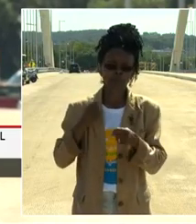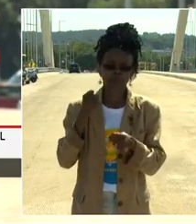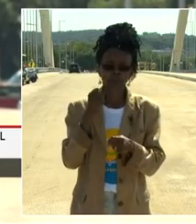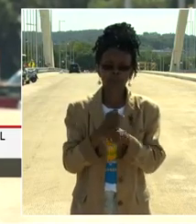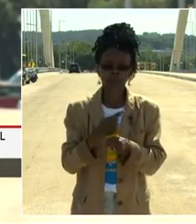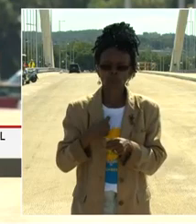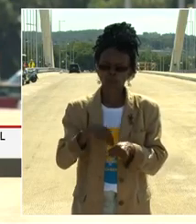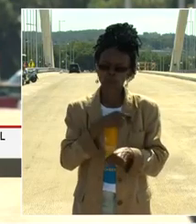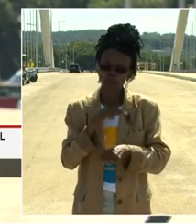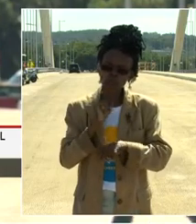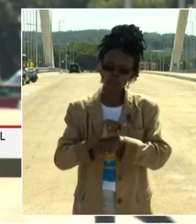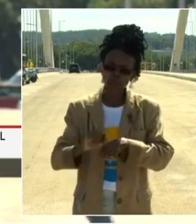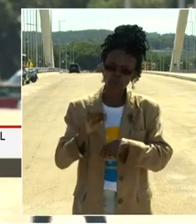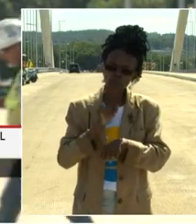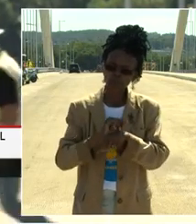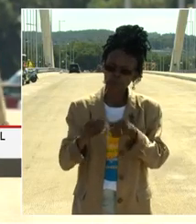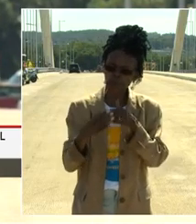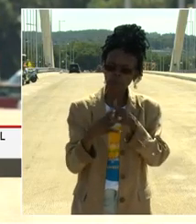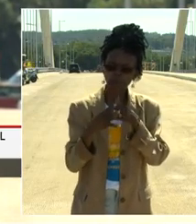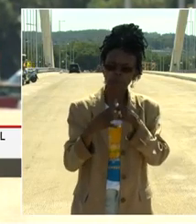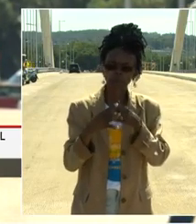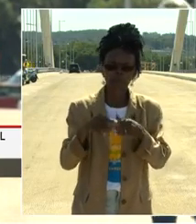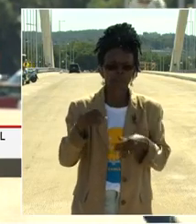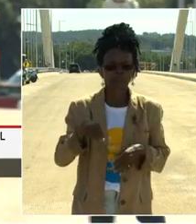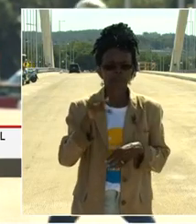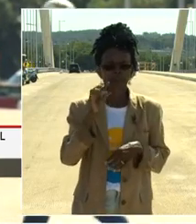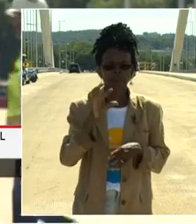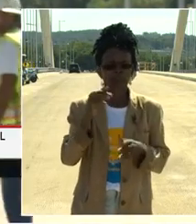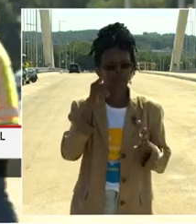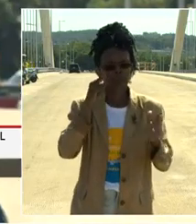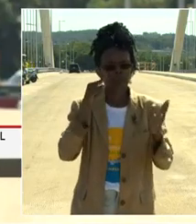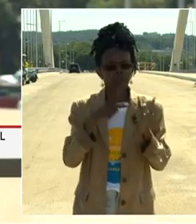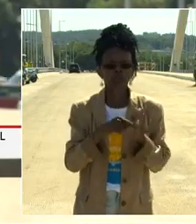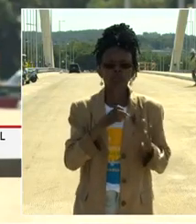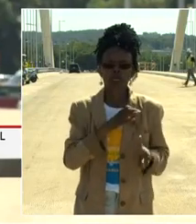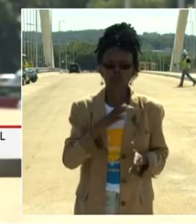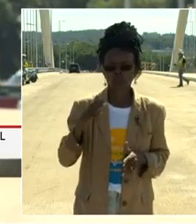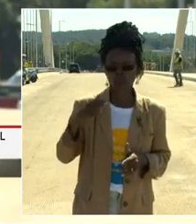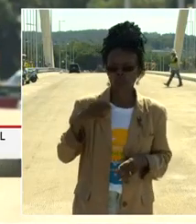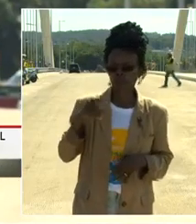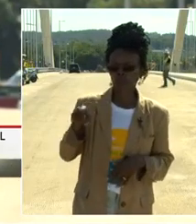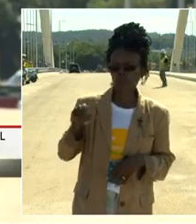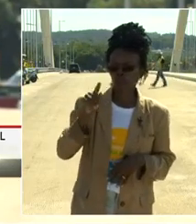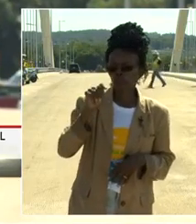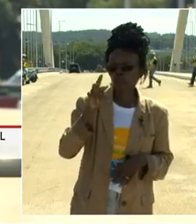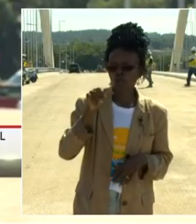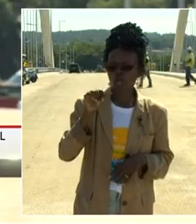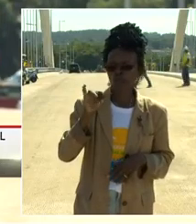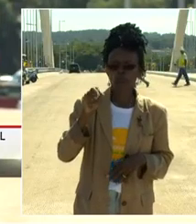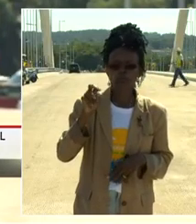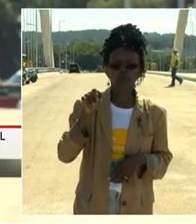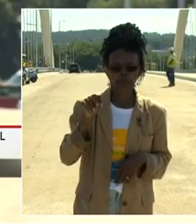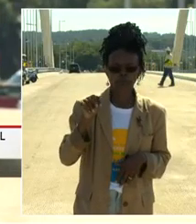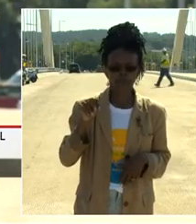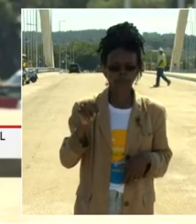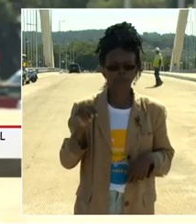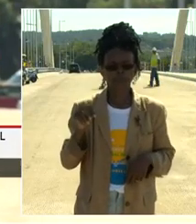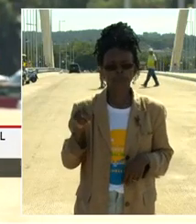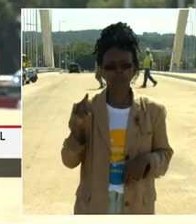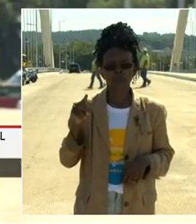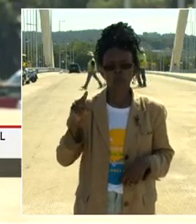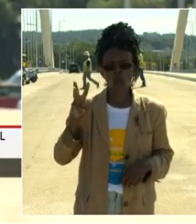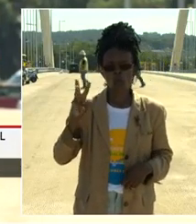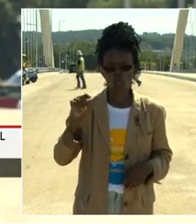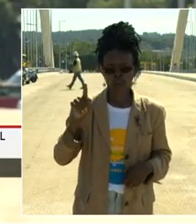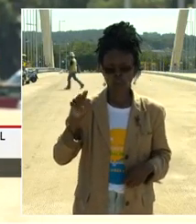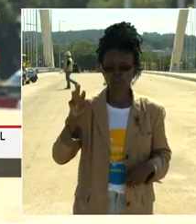leadership. So I want to acknowledge Council Member Trayon White from Ward 8, who you'll hear from, Council Member